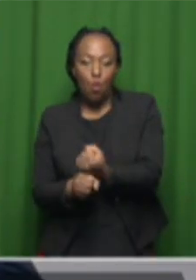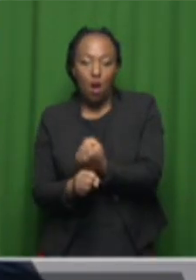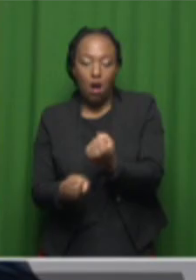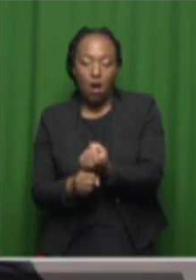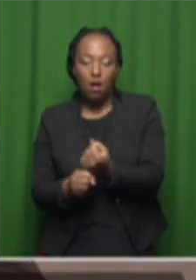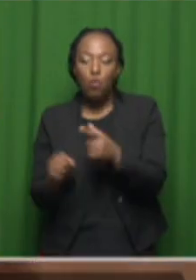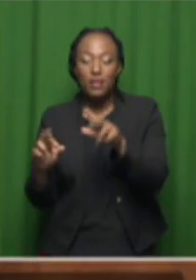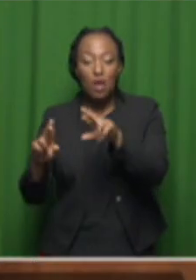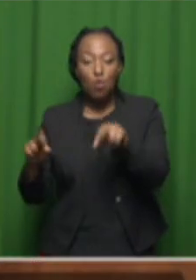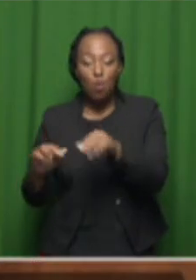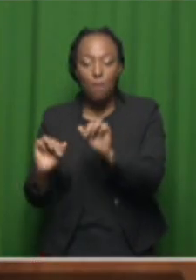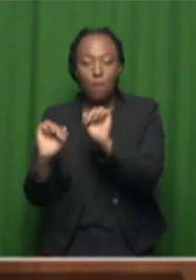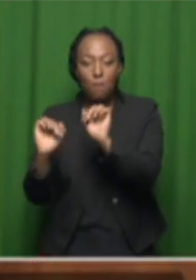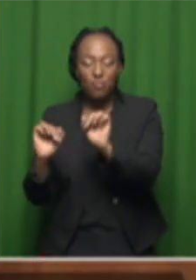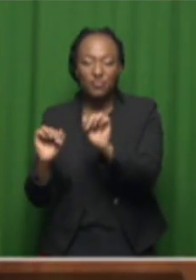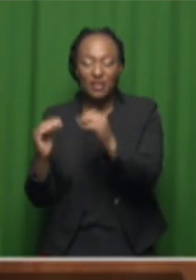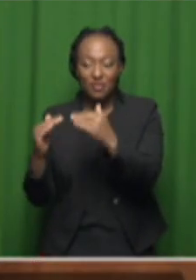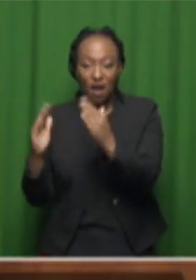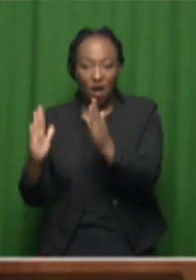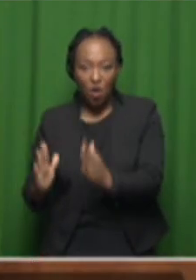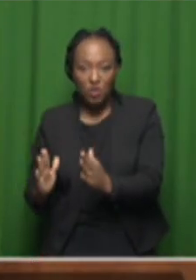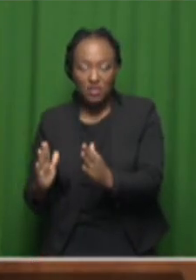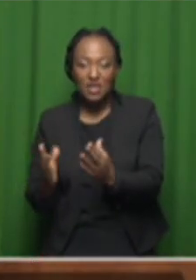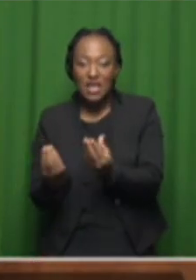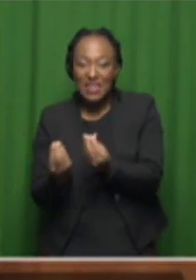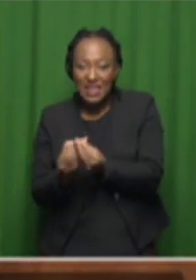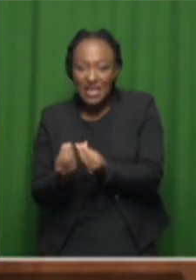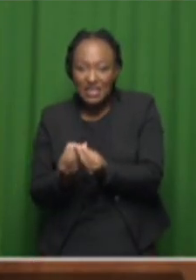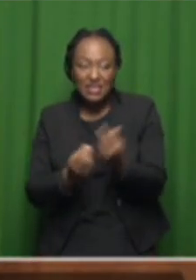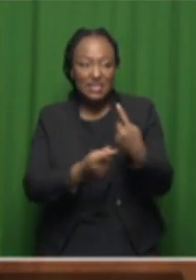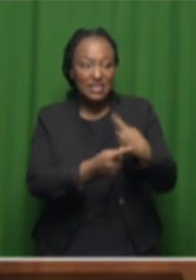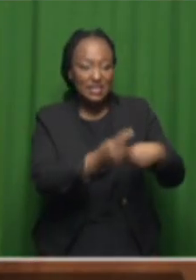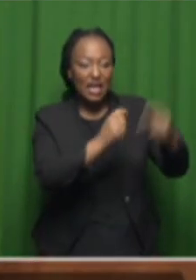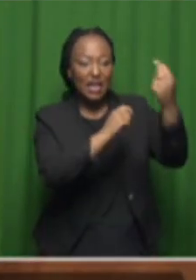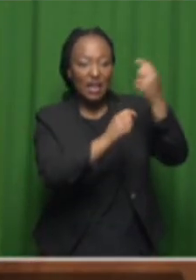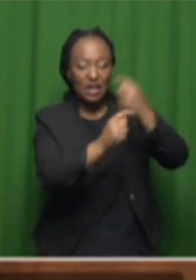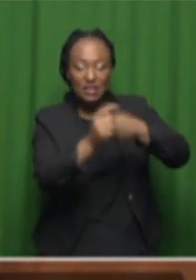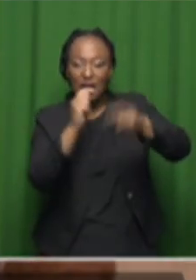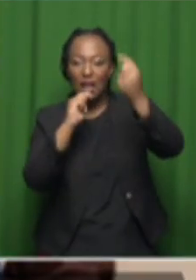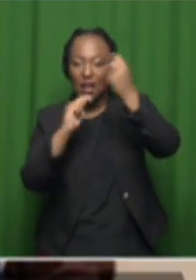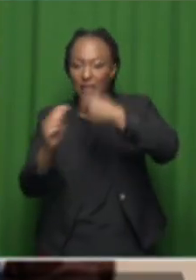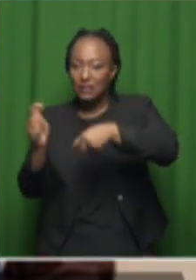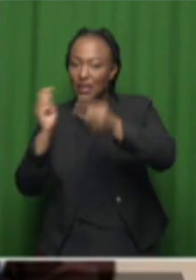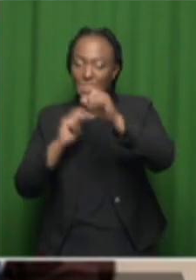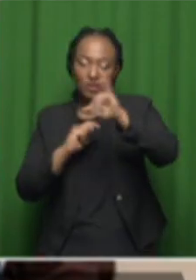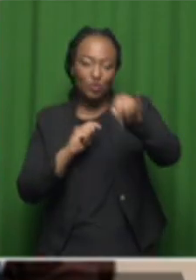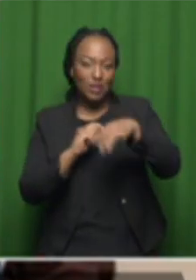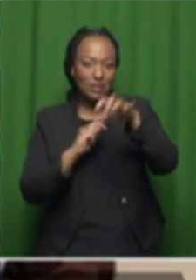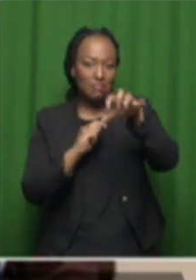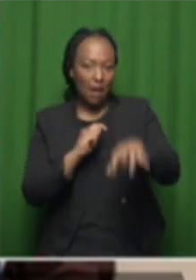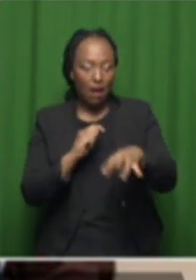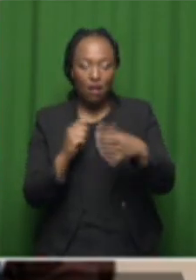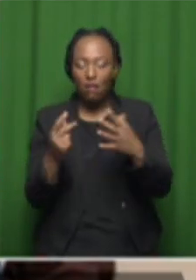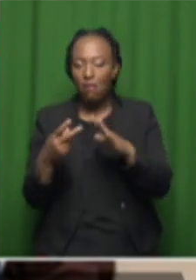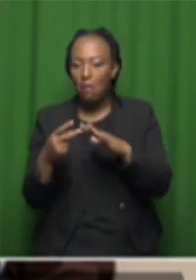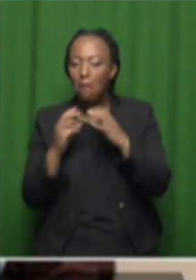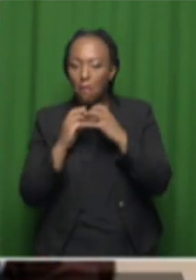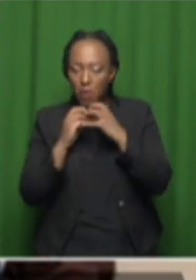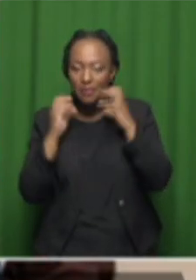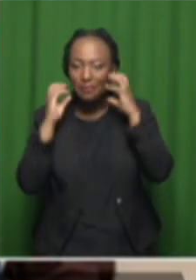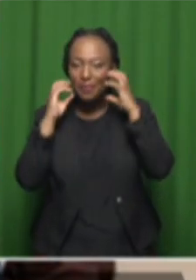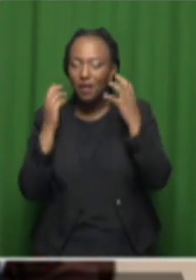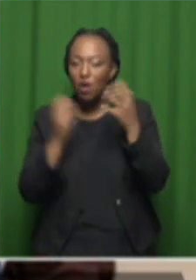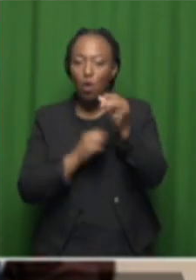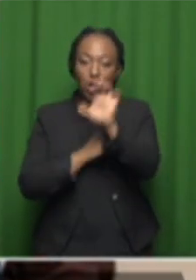of their house to imagine how to get their goods from Angola to Johannesburg or to Mozambique or to a